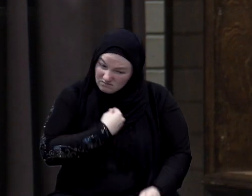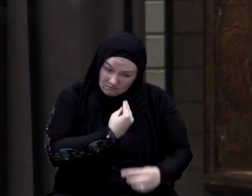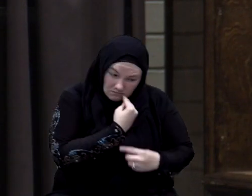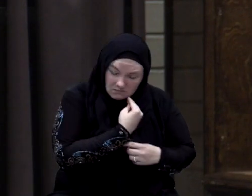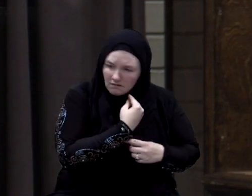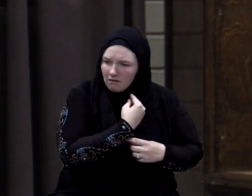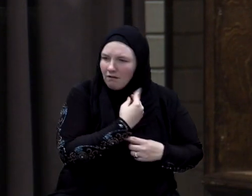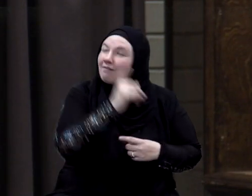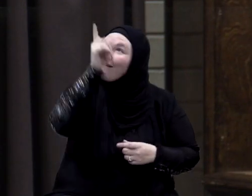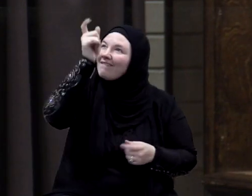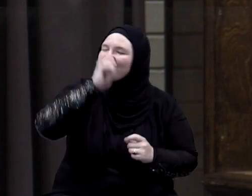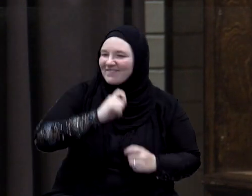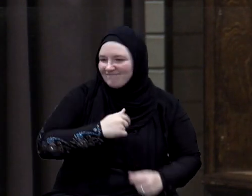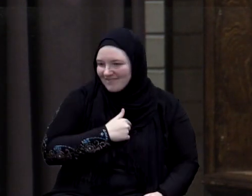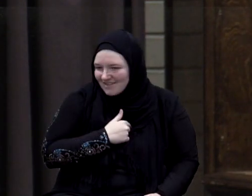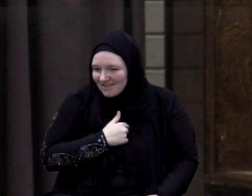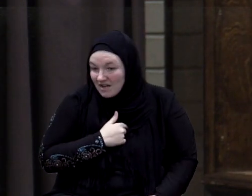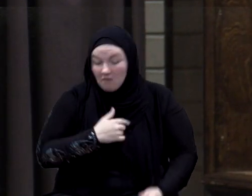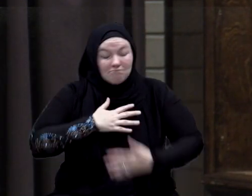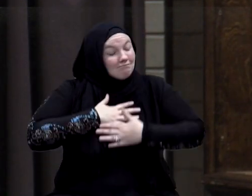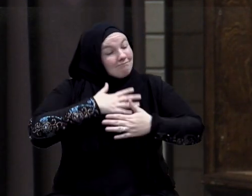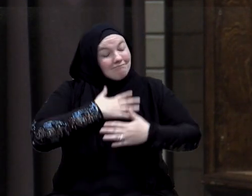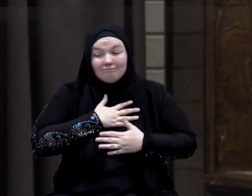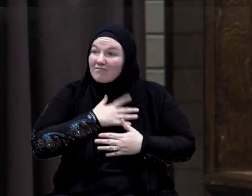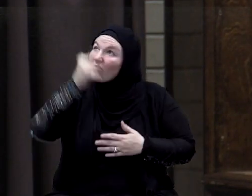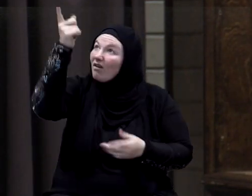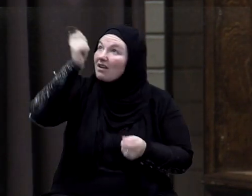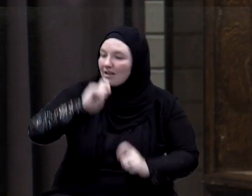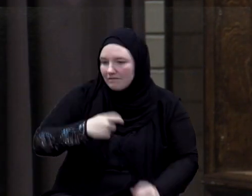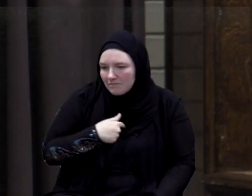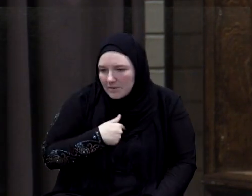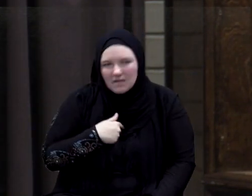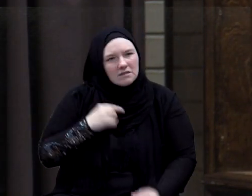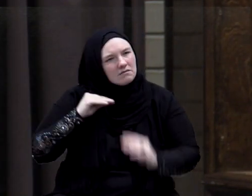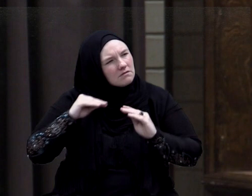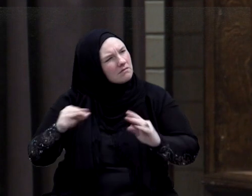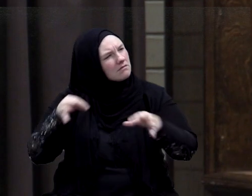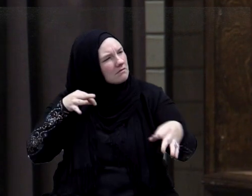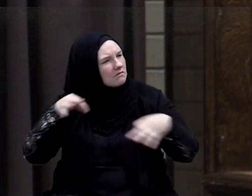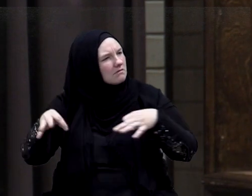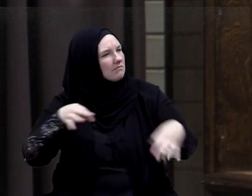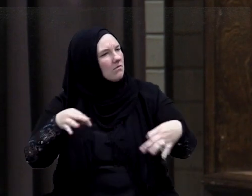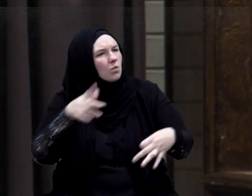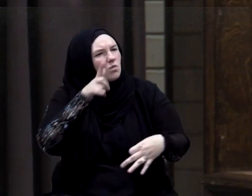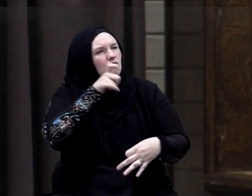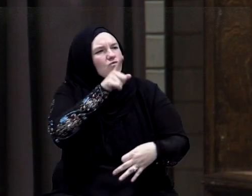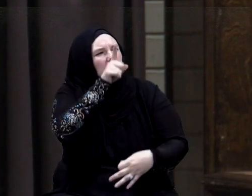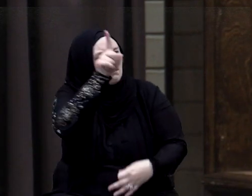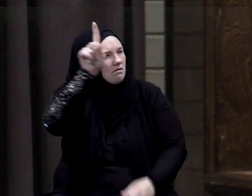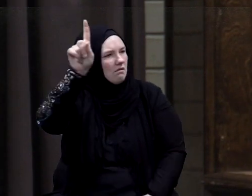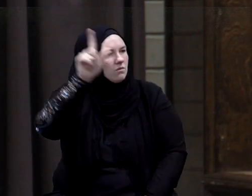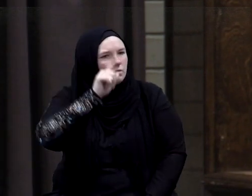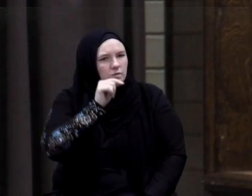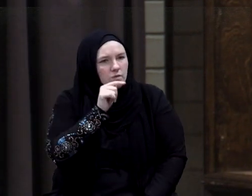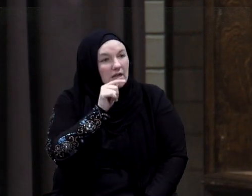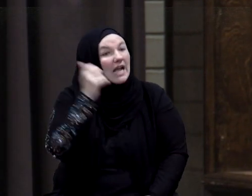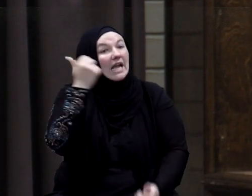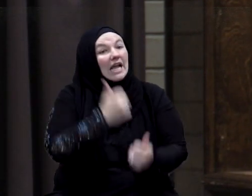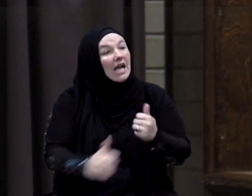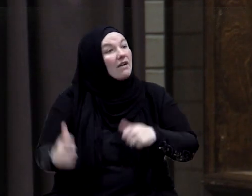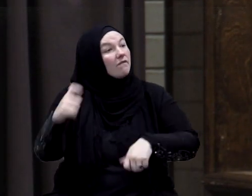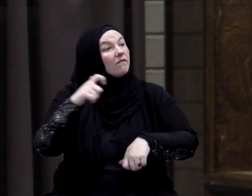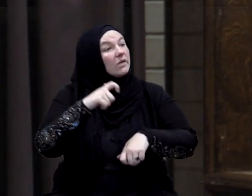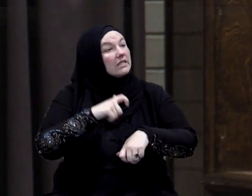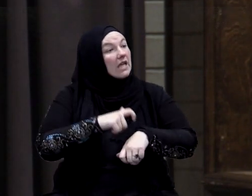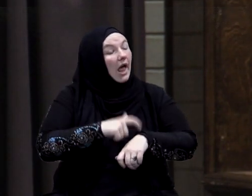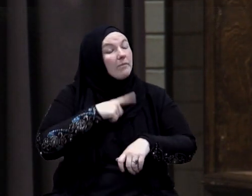every single day. Every breath we take in or out is by his blessings. Every time we put our